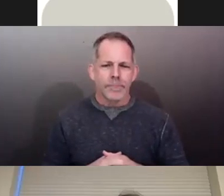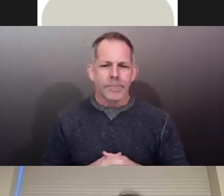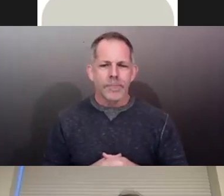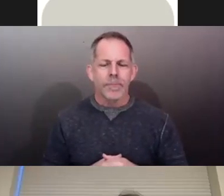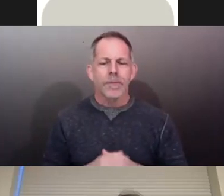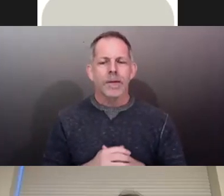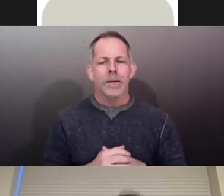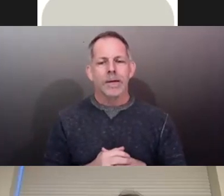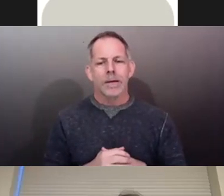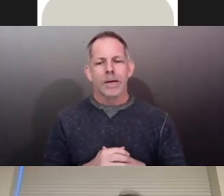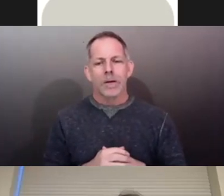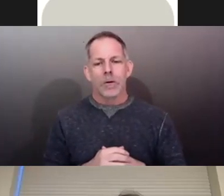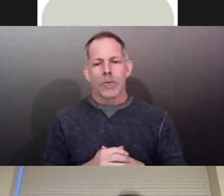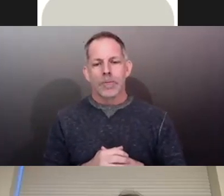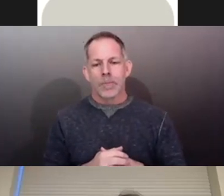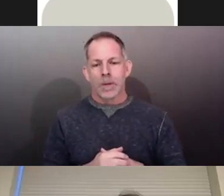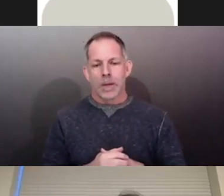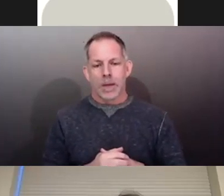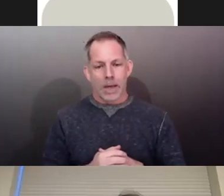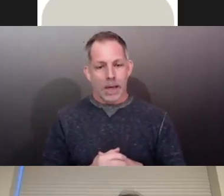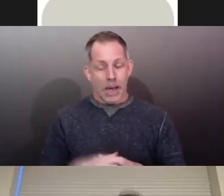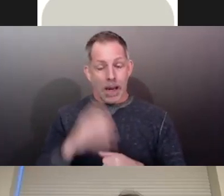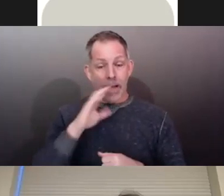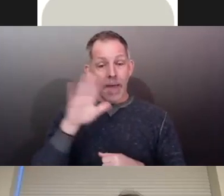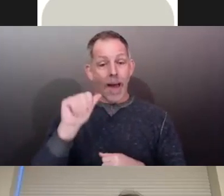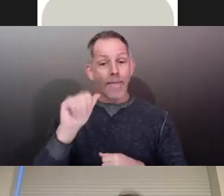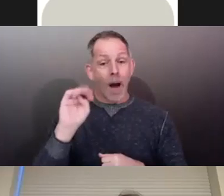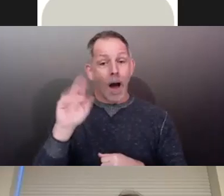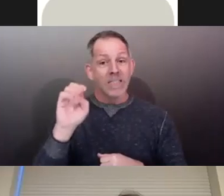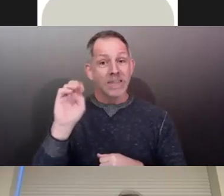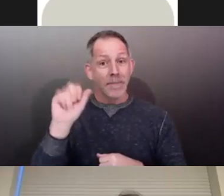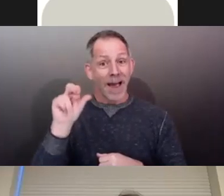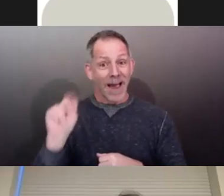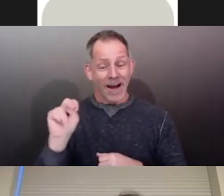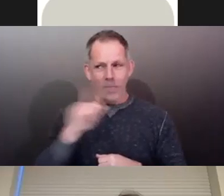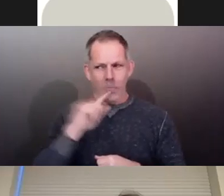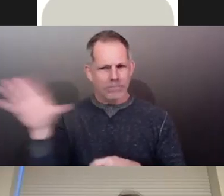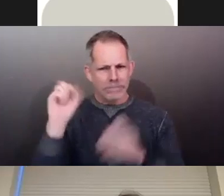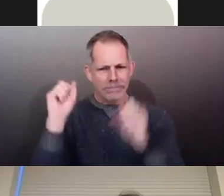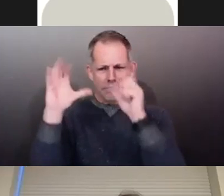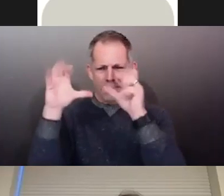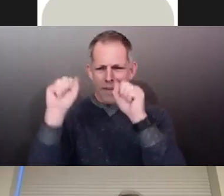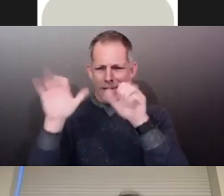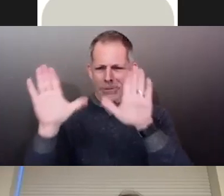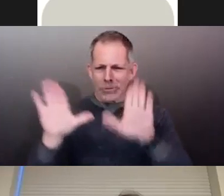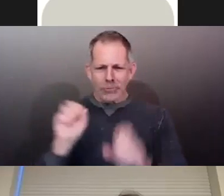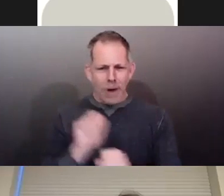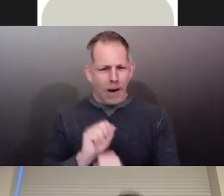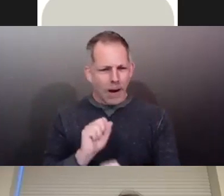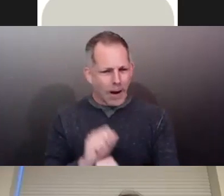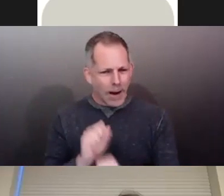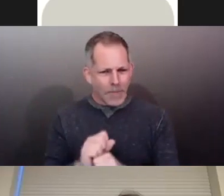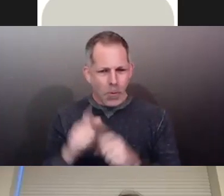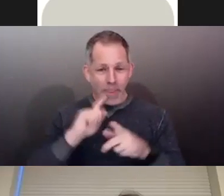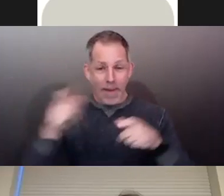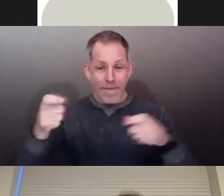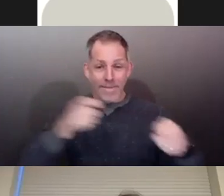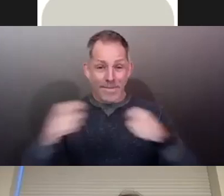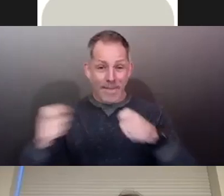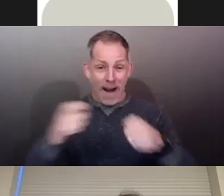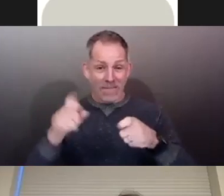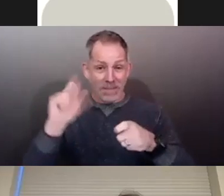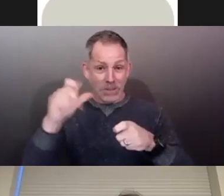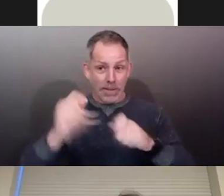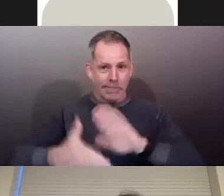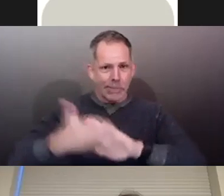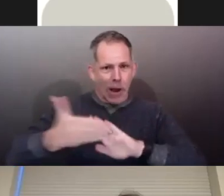amazing job with our team out at Department of Emergency Management and our Emergency Operations Center with all our